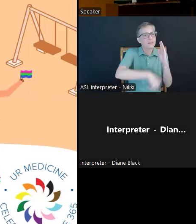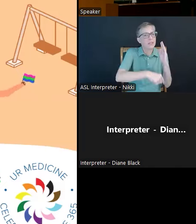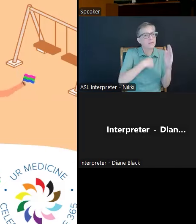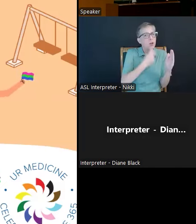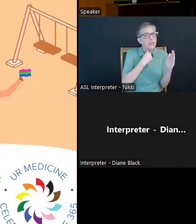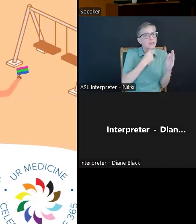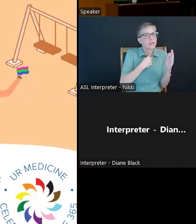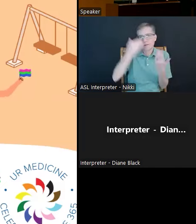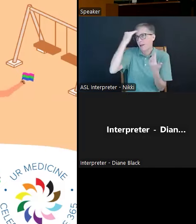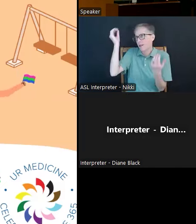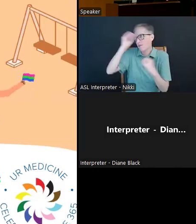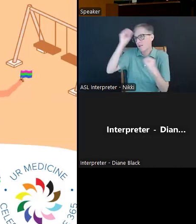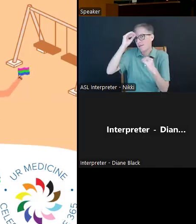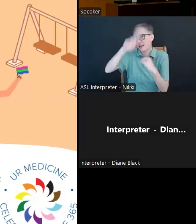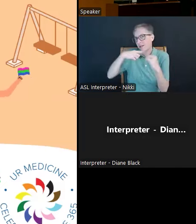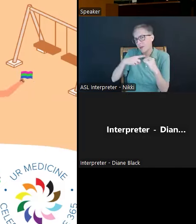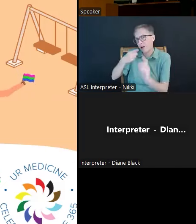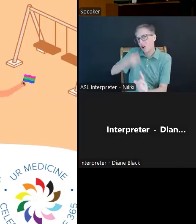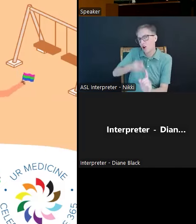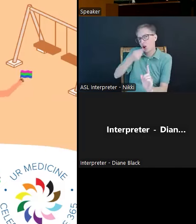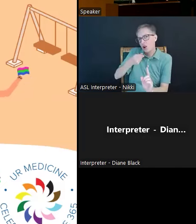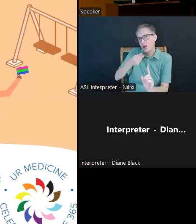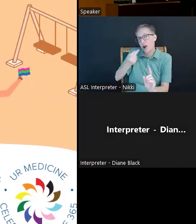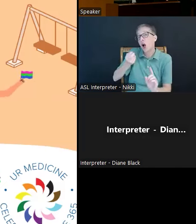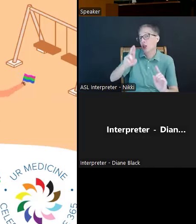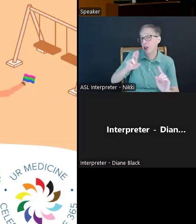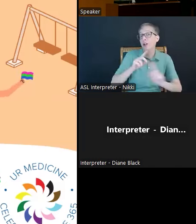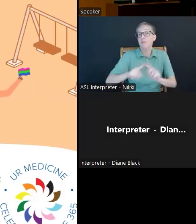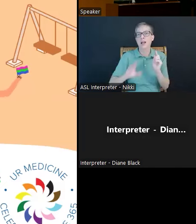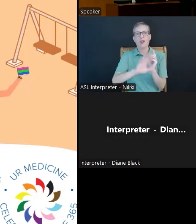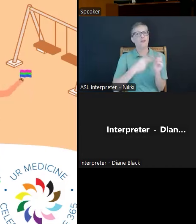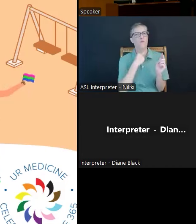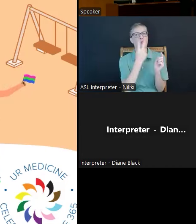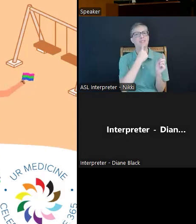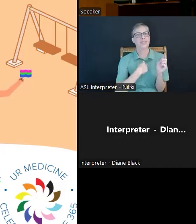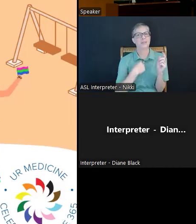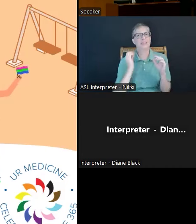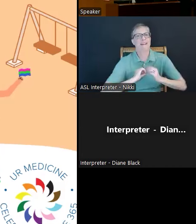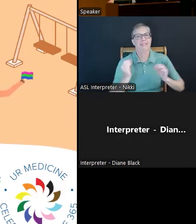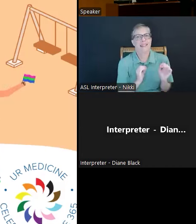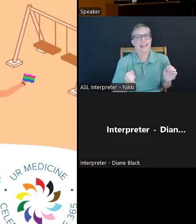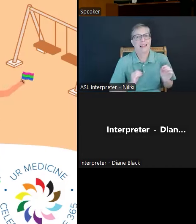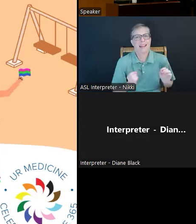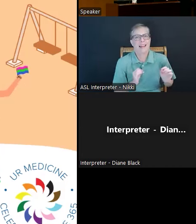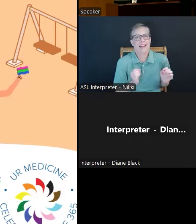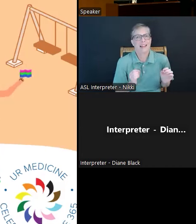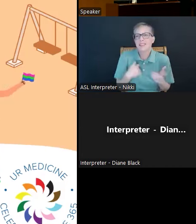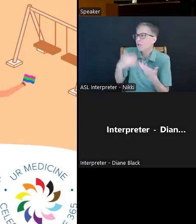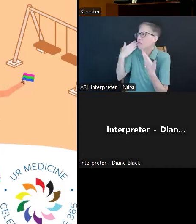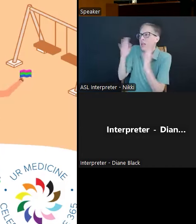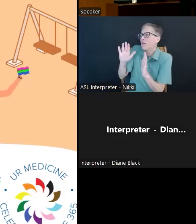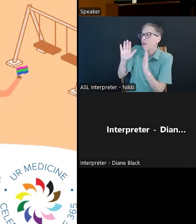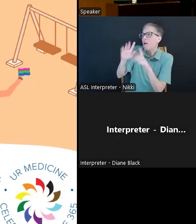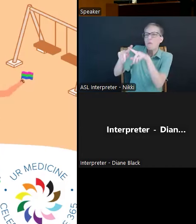but her voice tells me nothing. And so those are one of those blind spots that we don't know based on how somebody looks or how